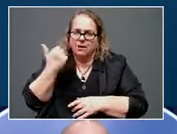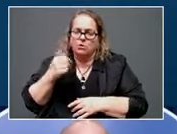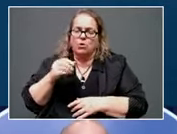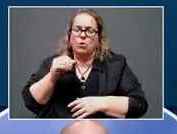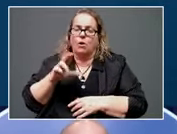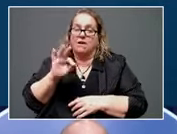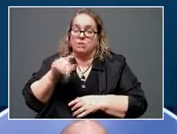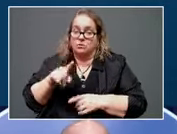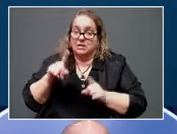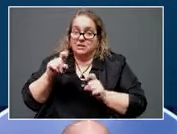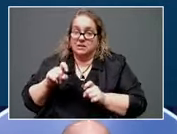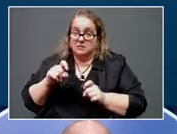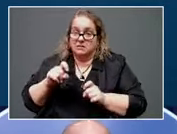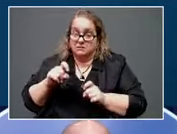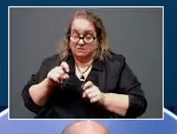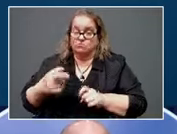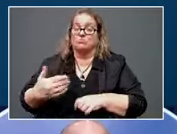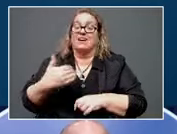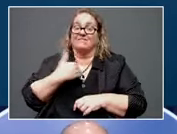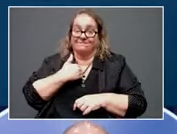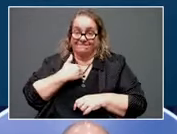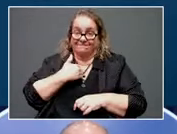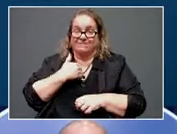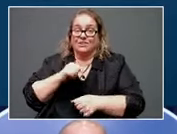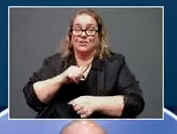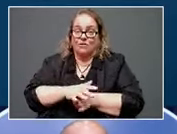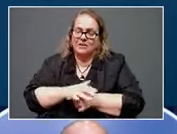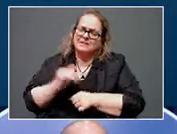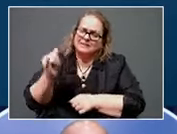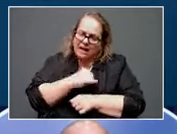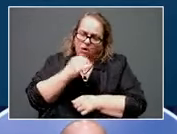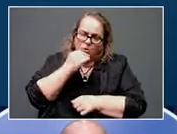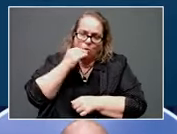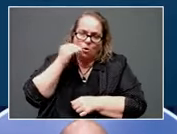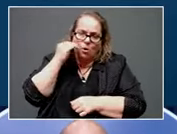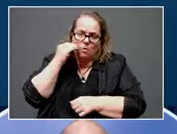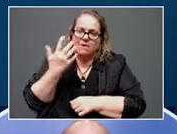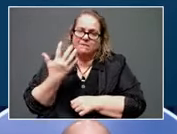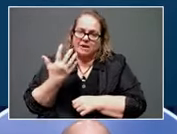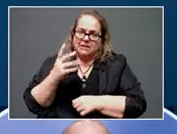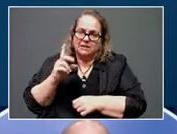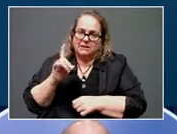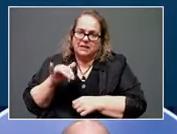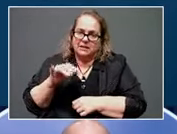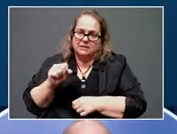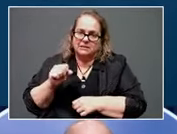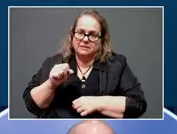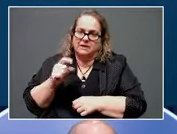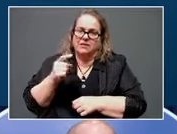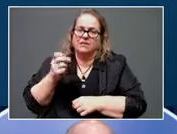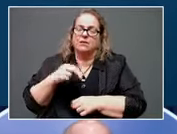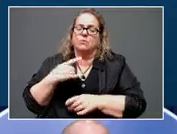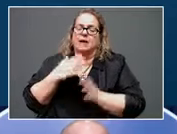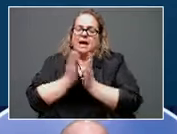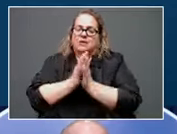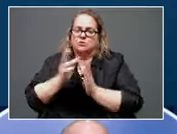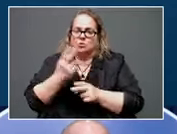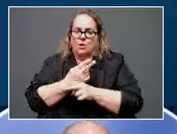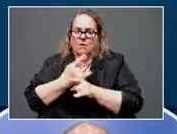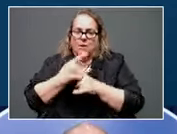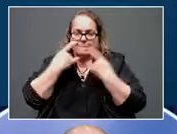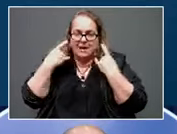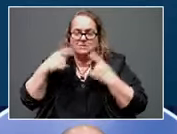for COVID, please stay home for the period of time we recommend, which is 5 days. And then we ask you that you wear a mask for 5 further days in public